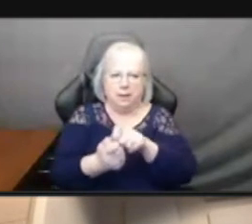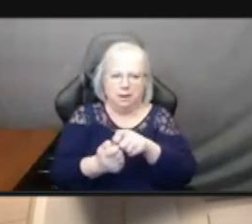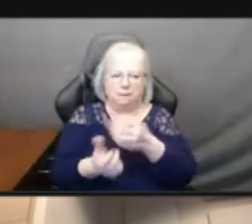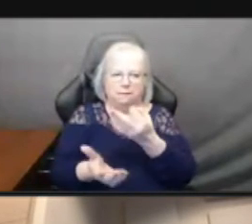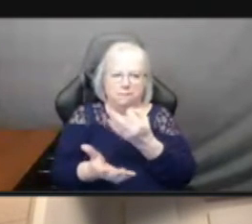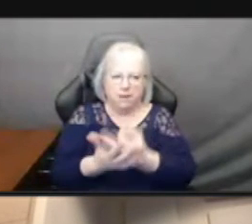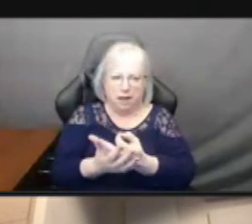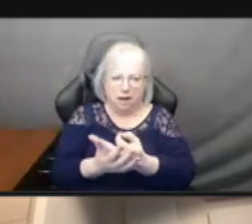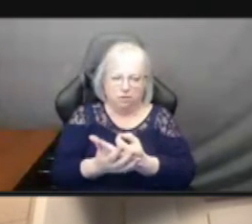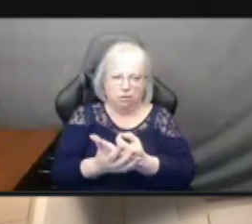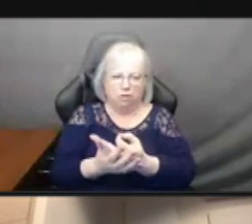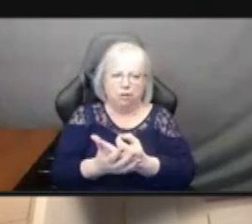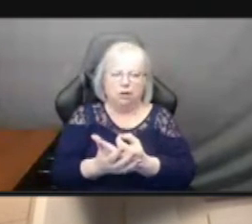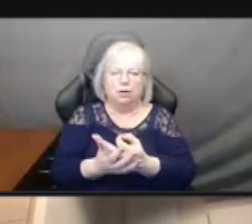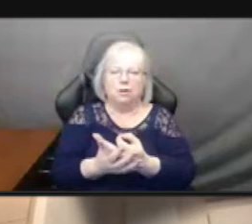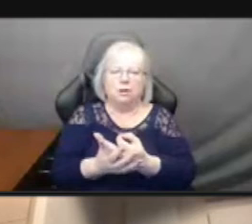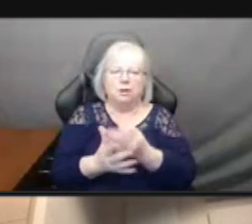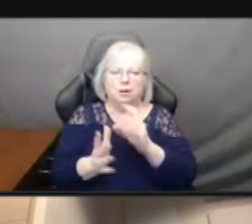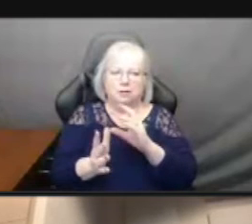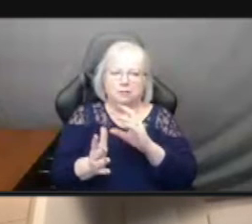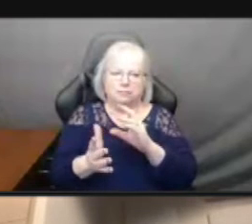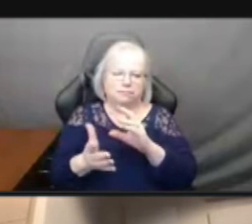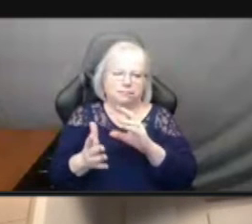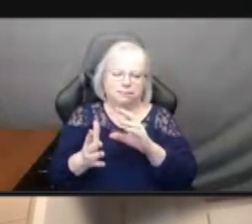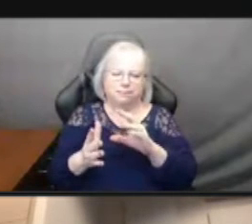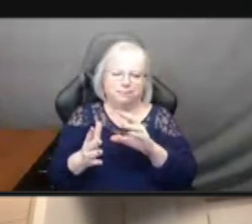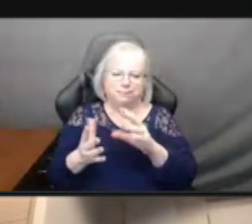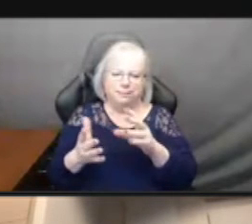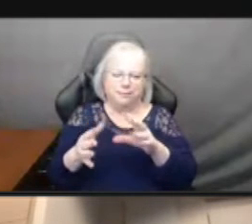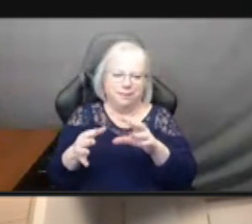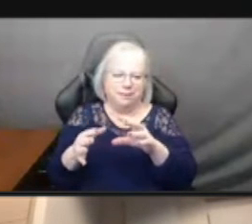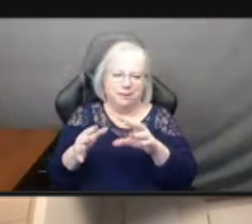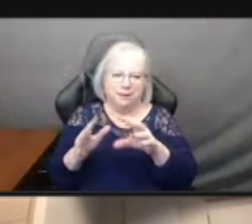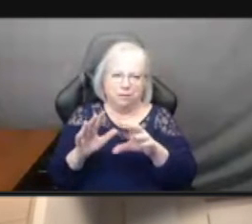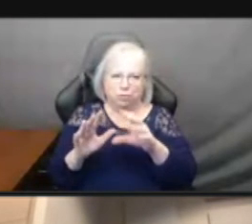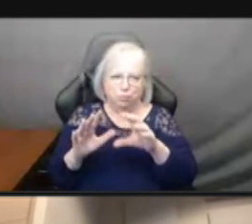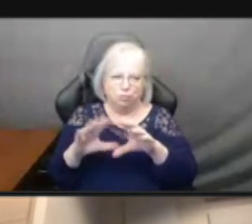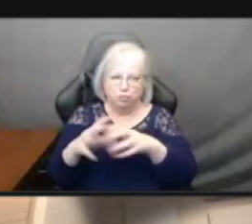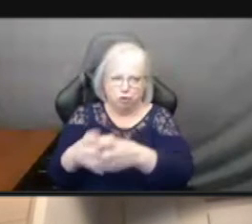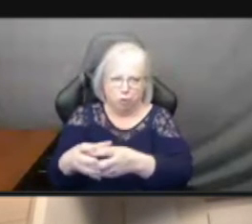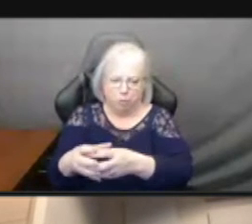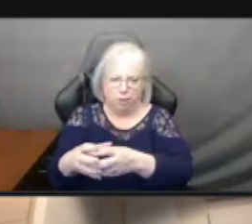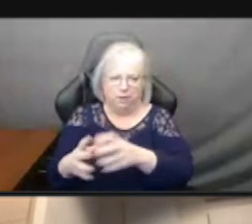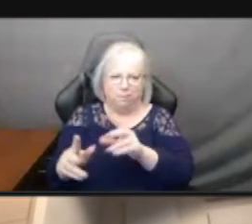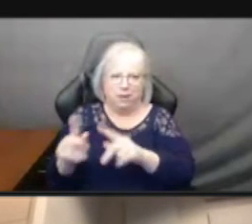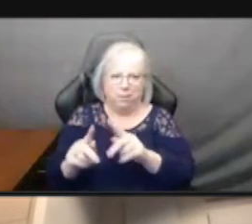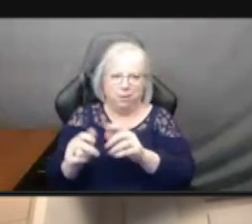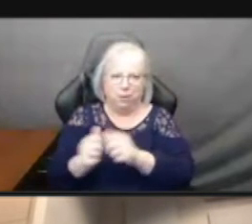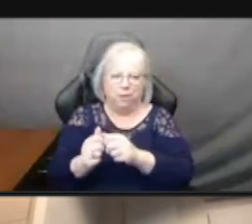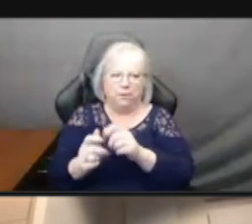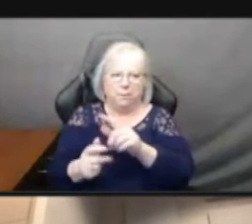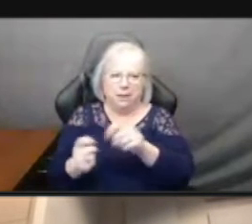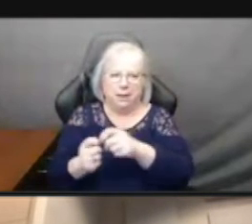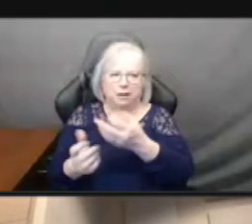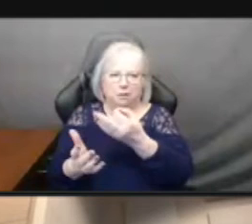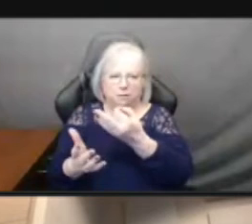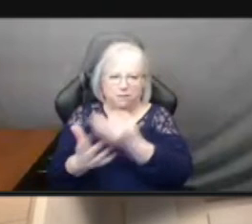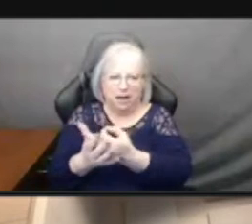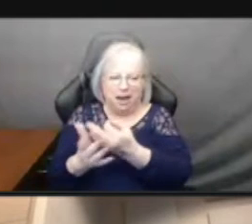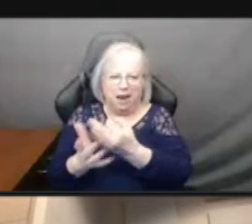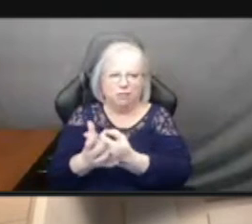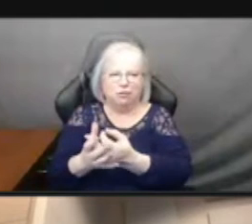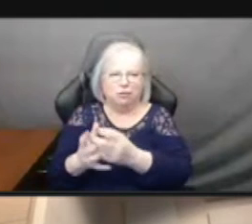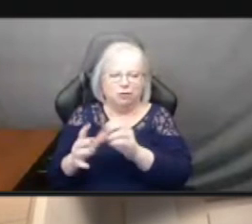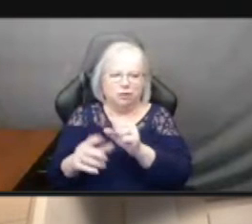financial demographic to be able to come into certain neighborhoods that are of a certain financial demographic and be able to take